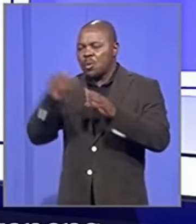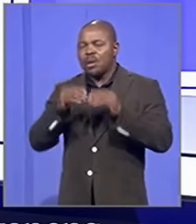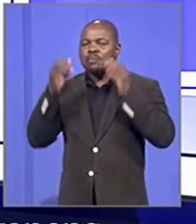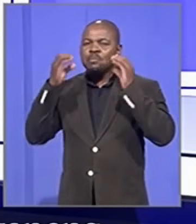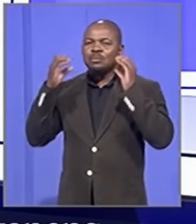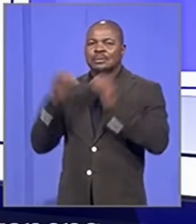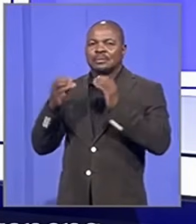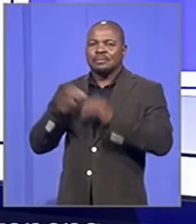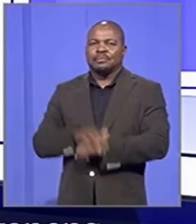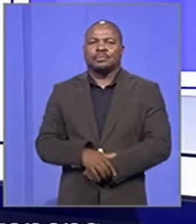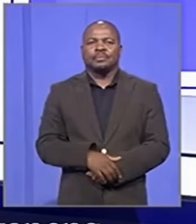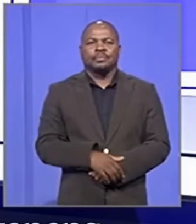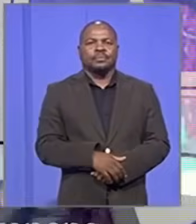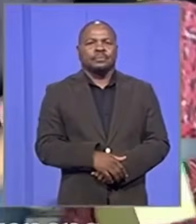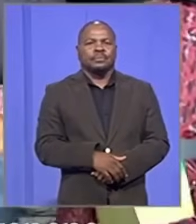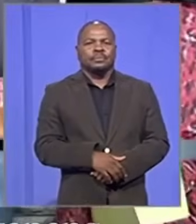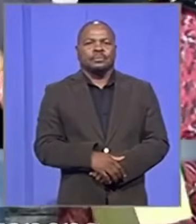Mozambique.